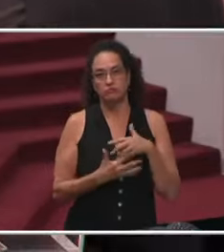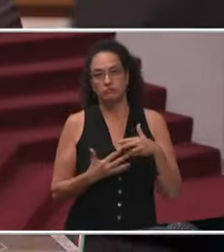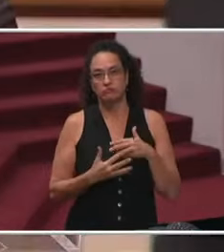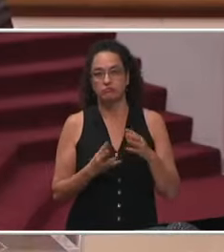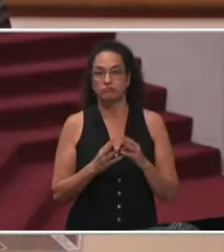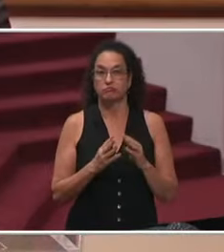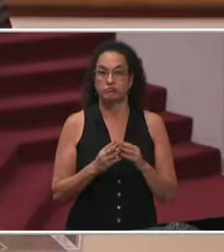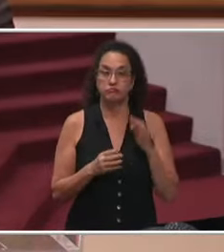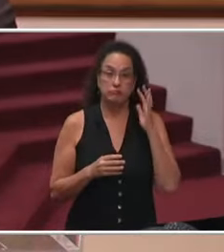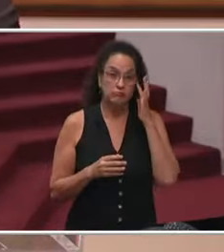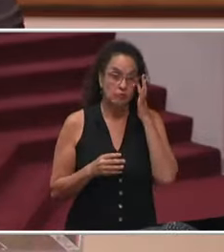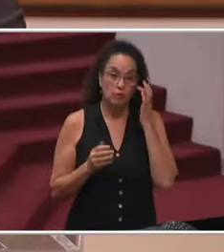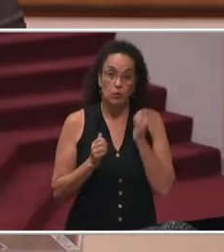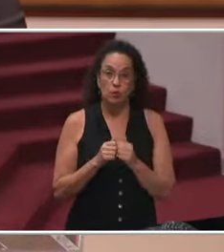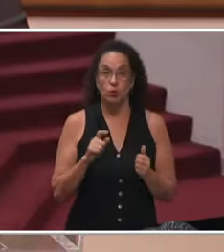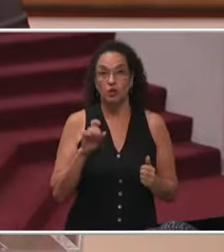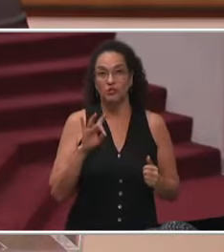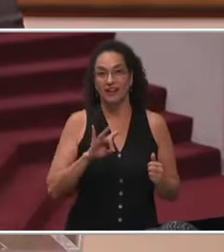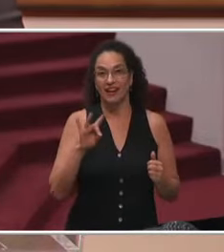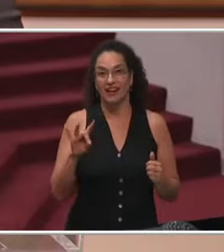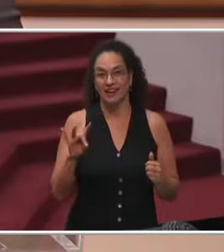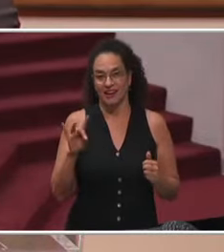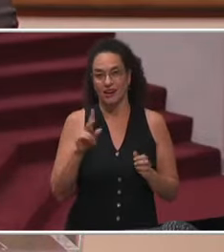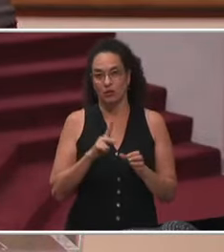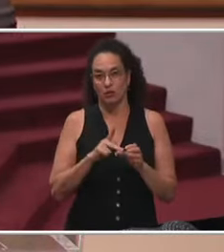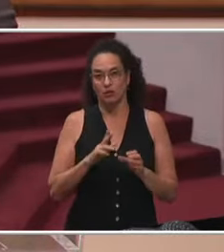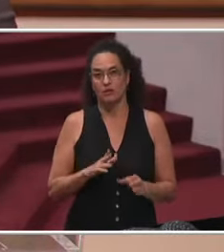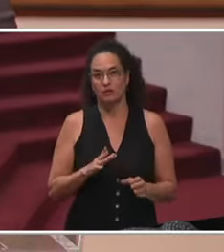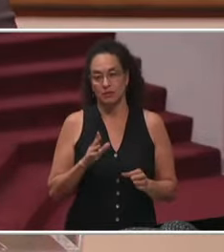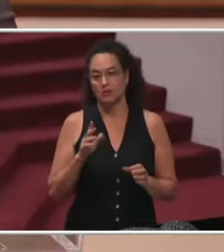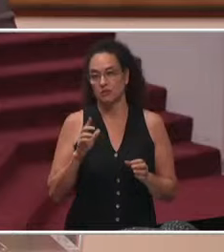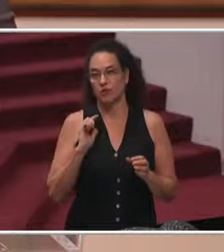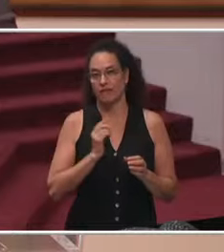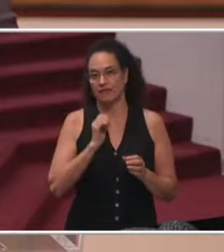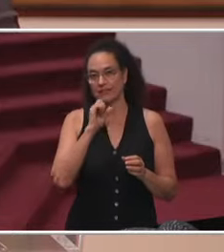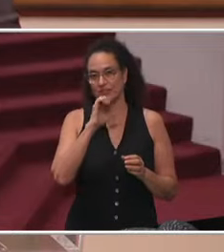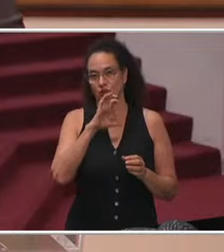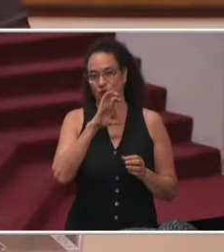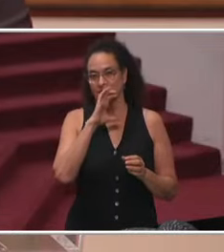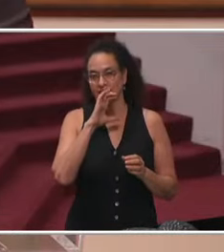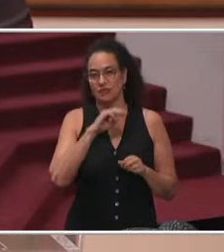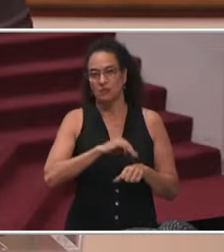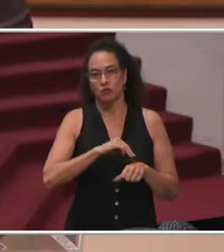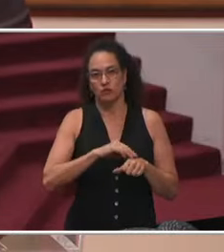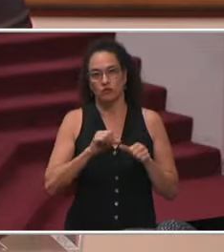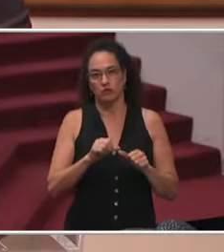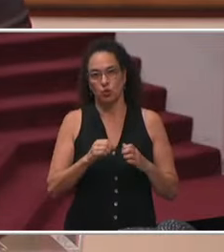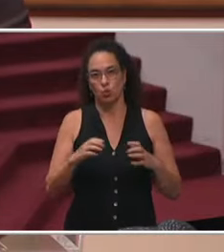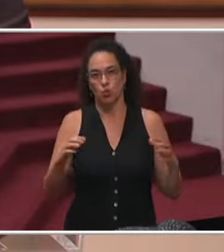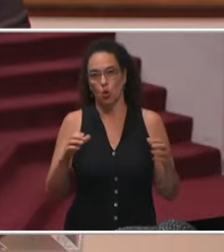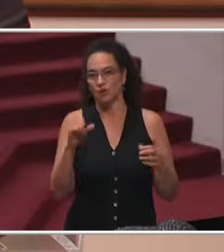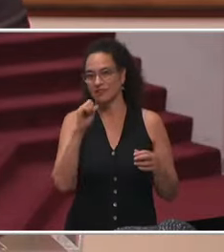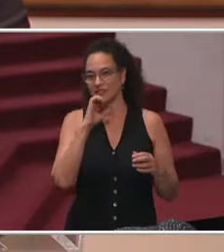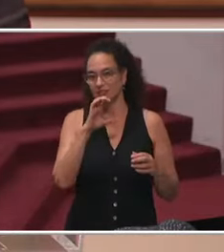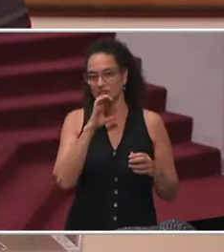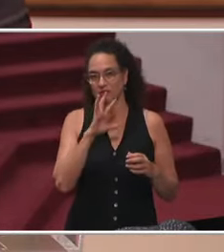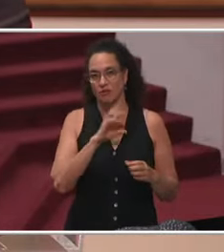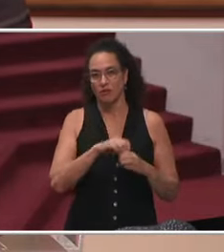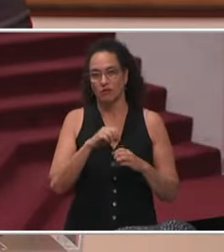With 188 participants on the roll, the seniors ministry continues to grow. The seniors engage in various